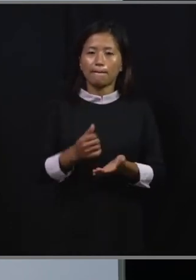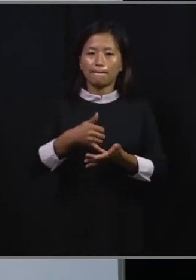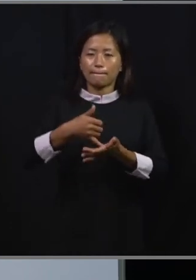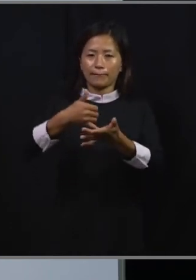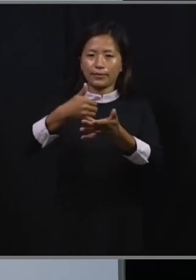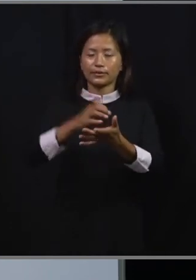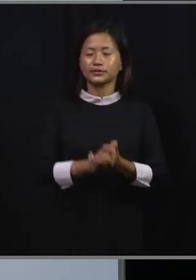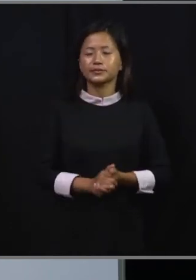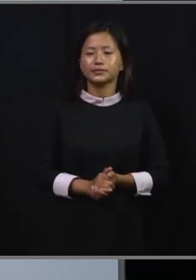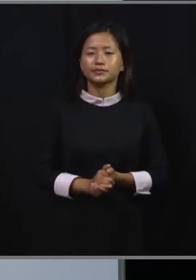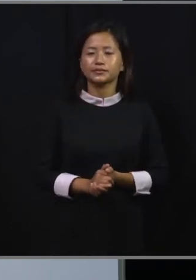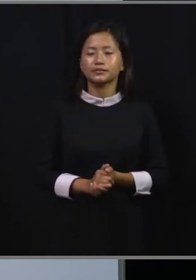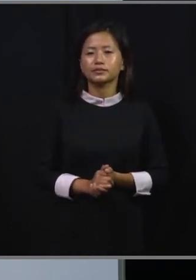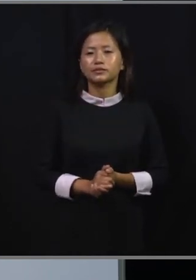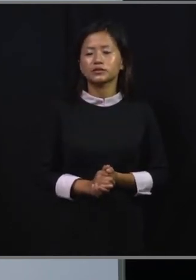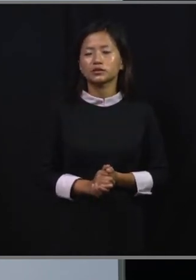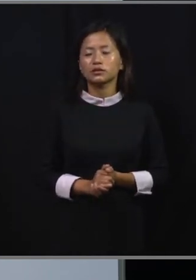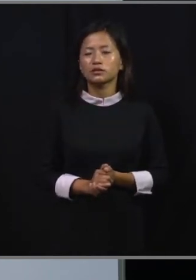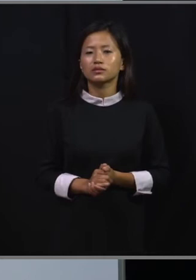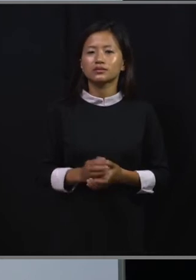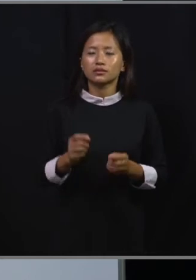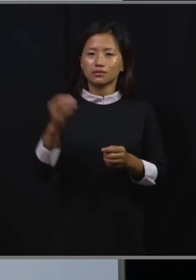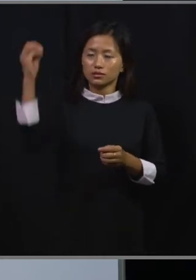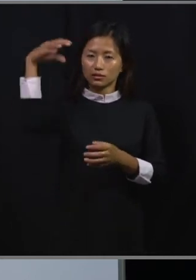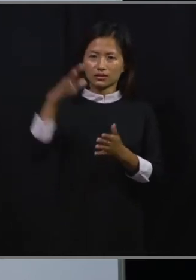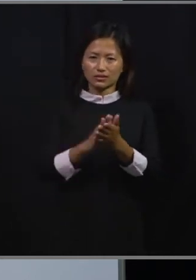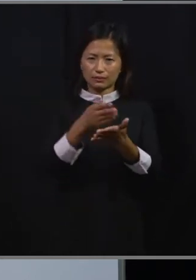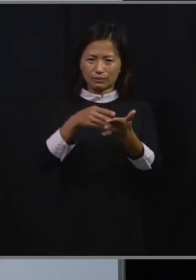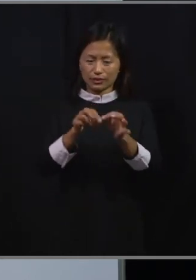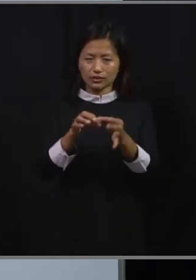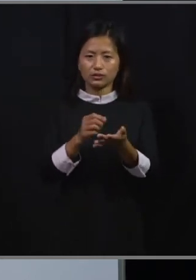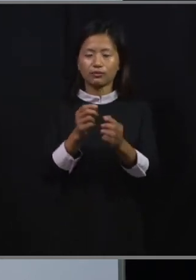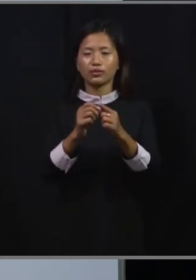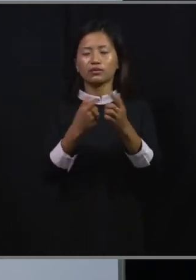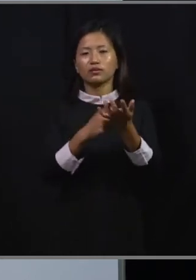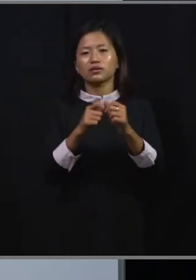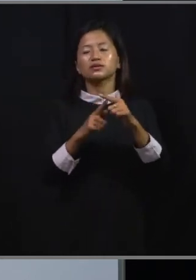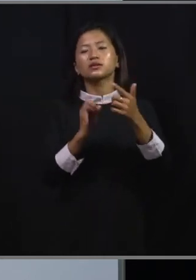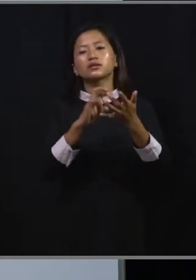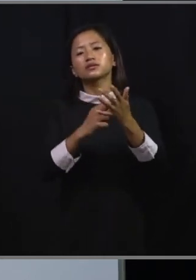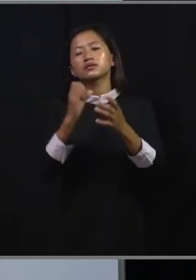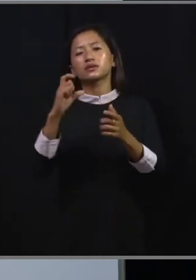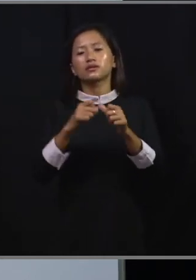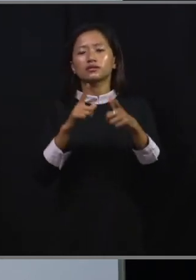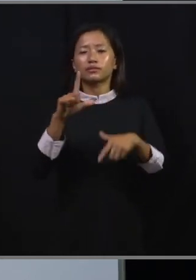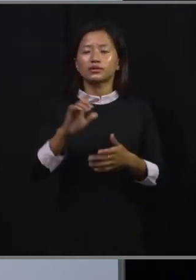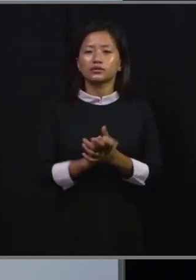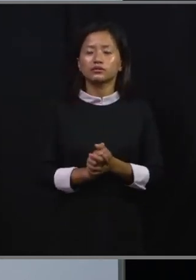so but if we assume the light as particle, we can explain some of the theorem, but if we assume the light as wave nature, we